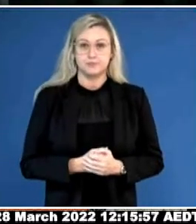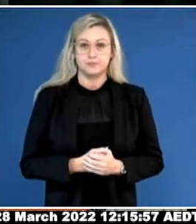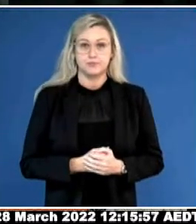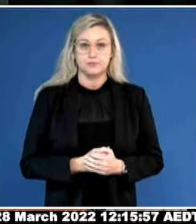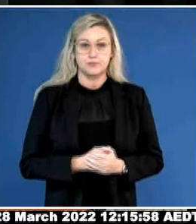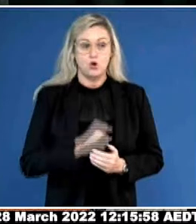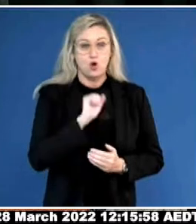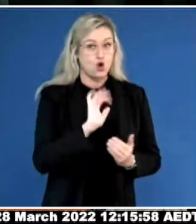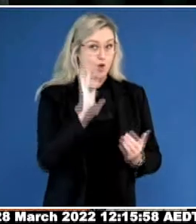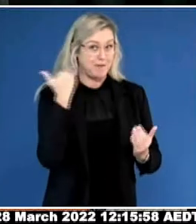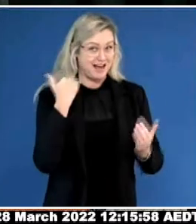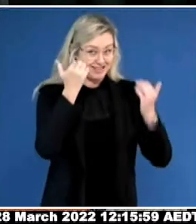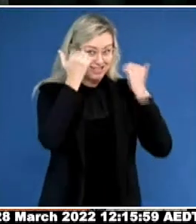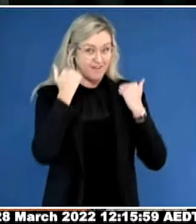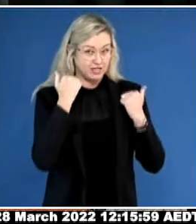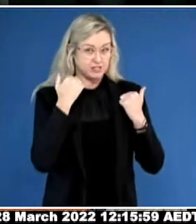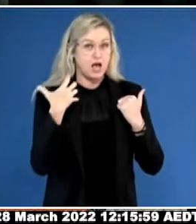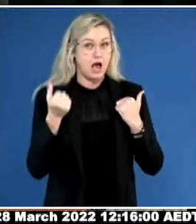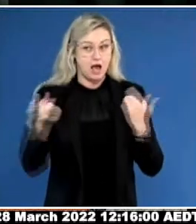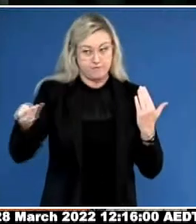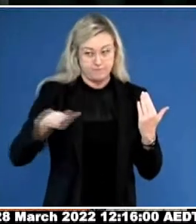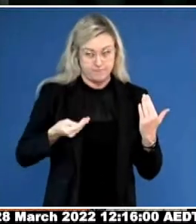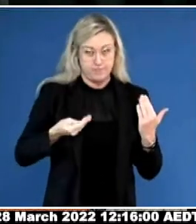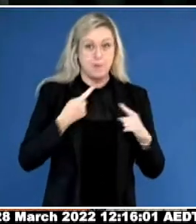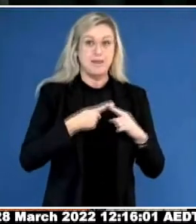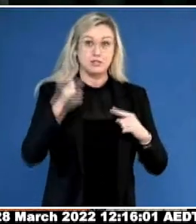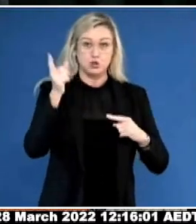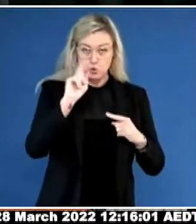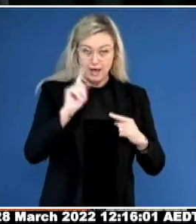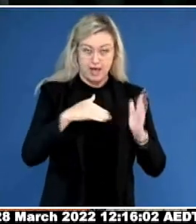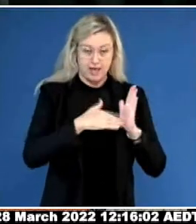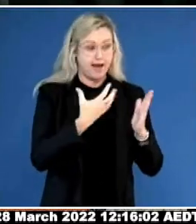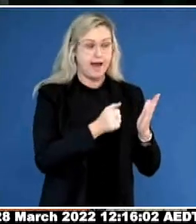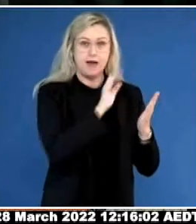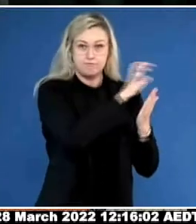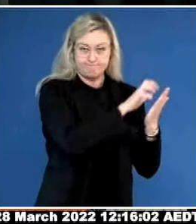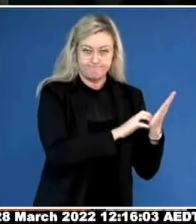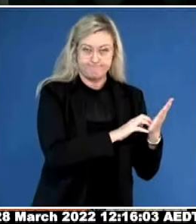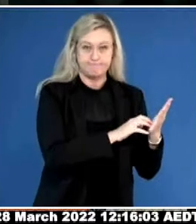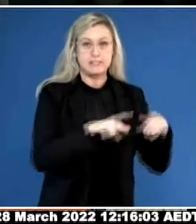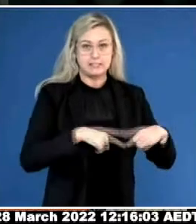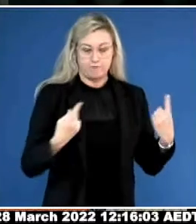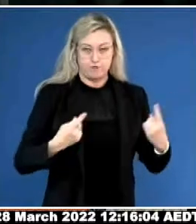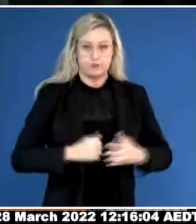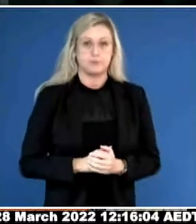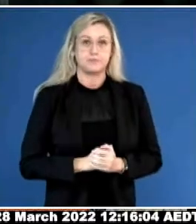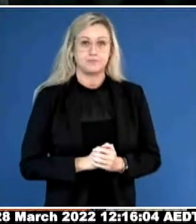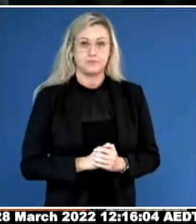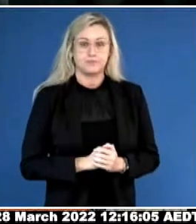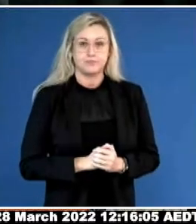well. But she has prepared a statement for this proceeding. I think the first step is that Ms. Lee will take an